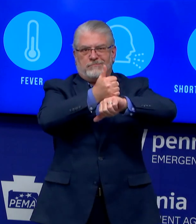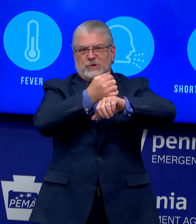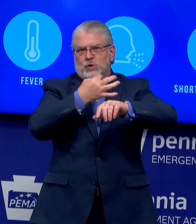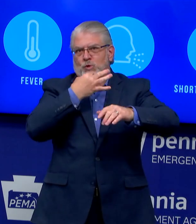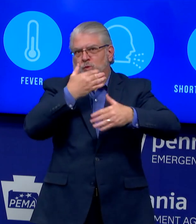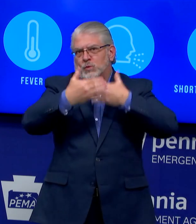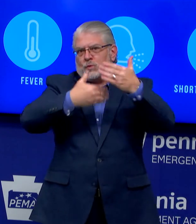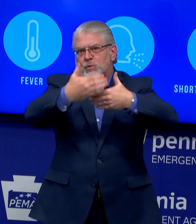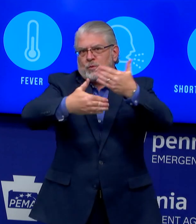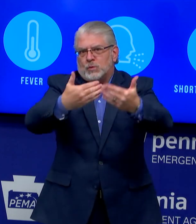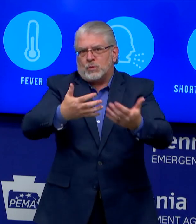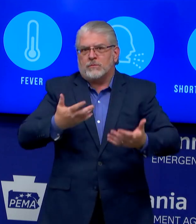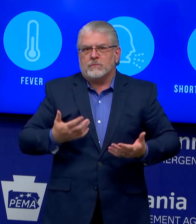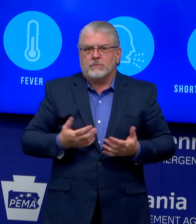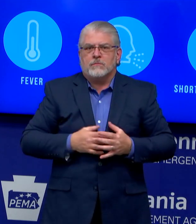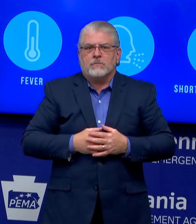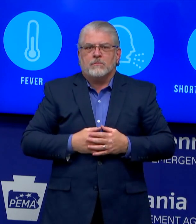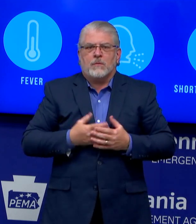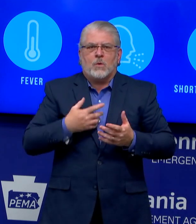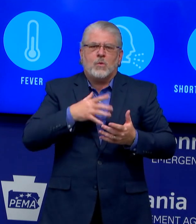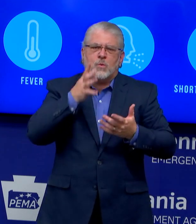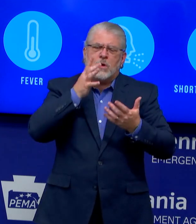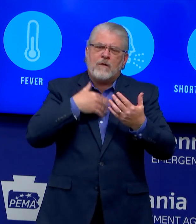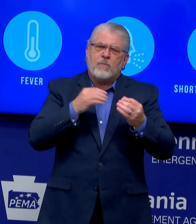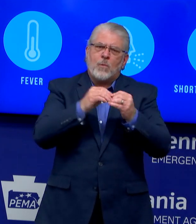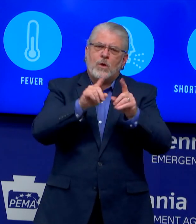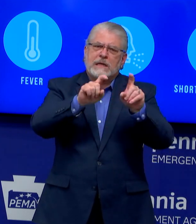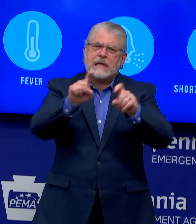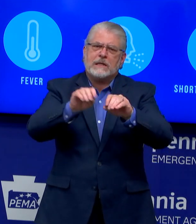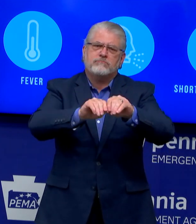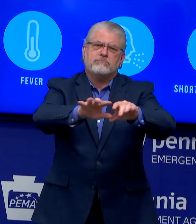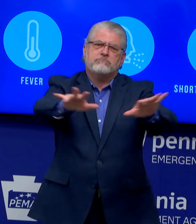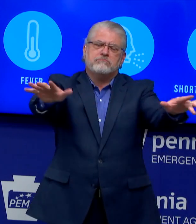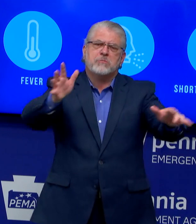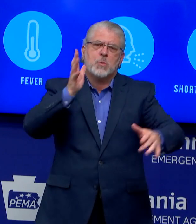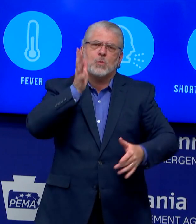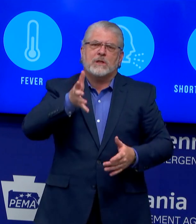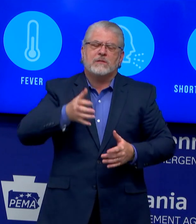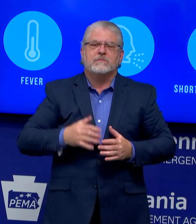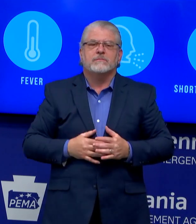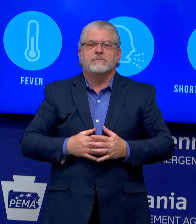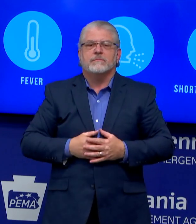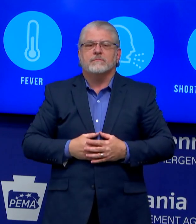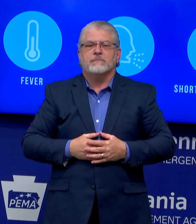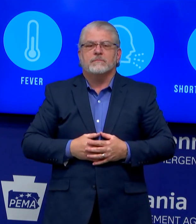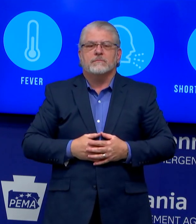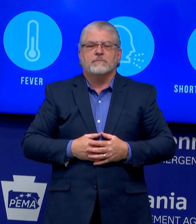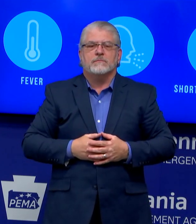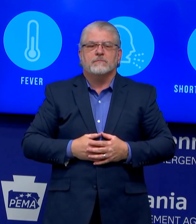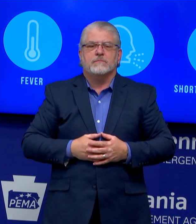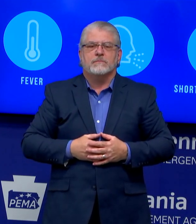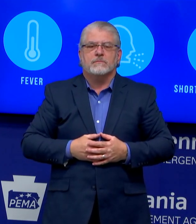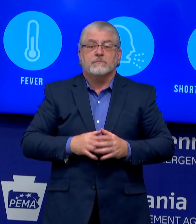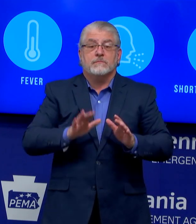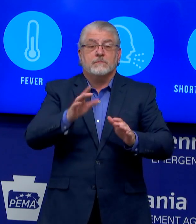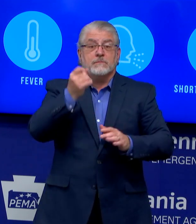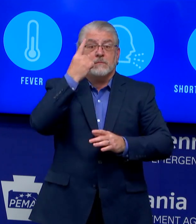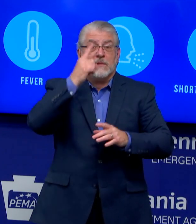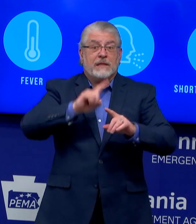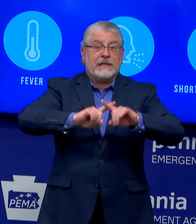possible. In terms of the difference between confirmed cases and probable cases,